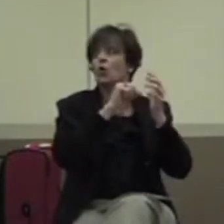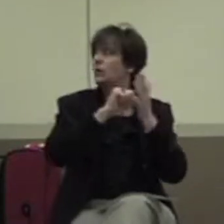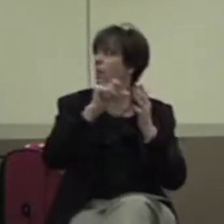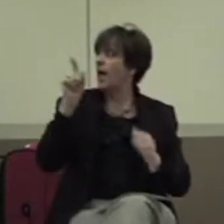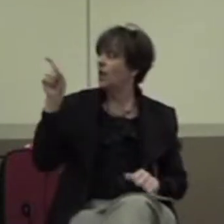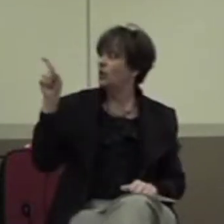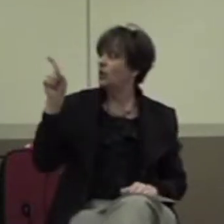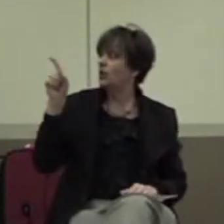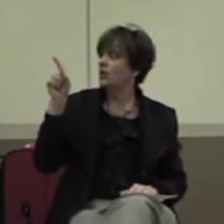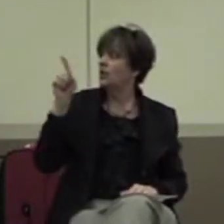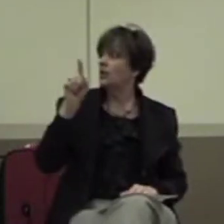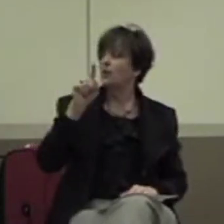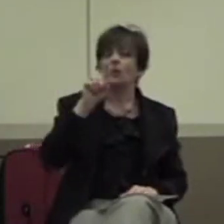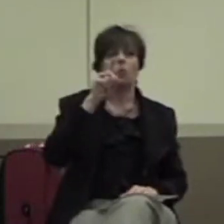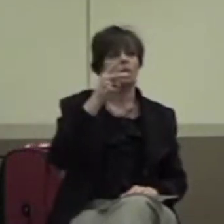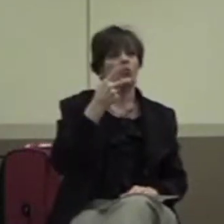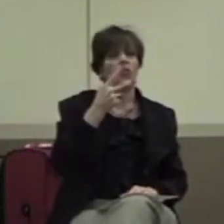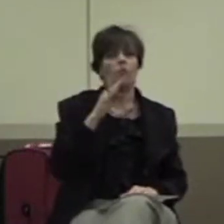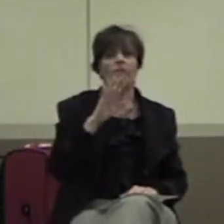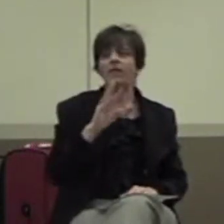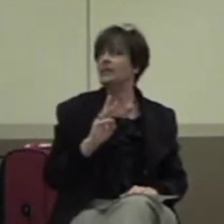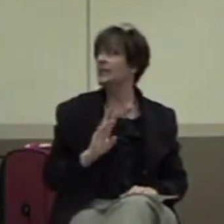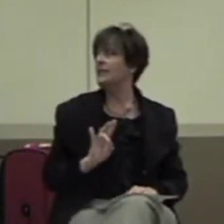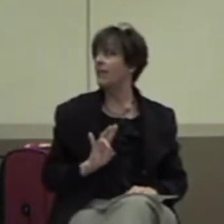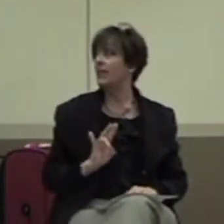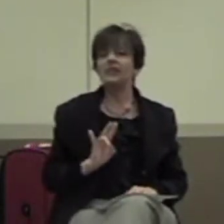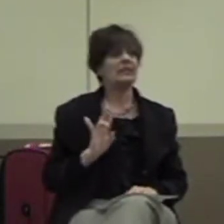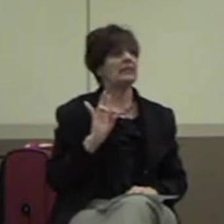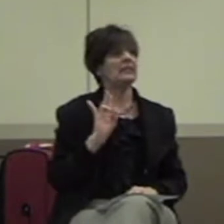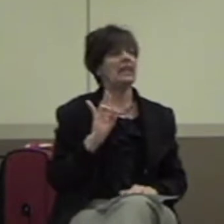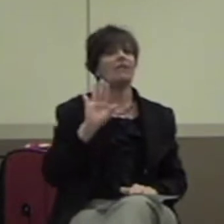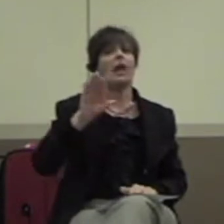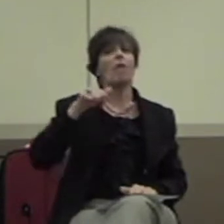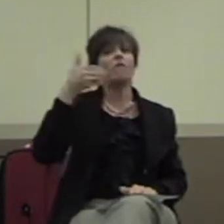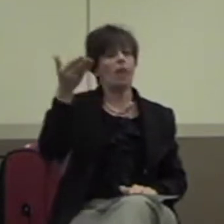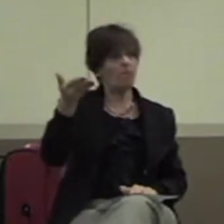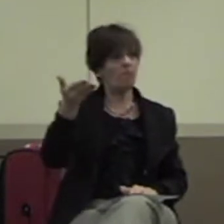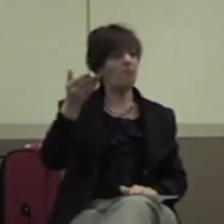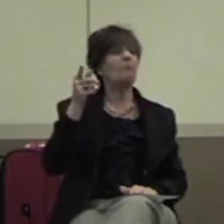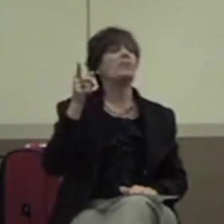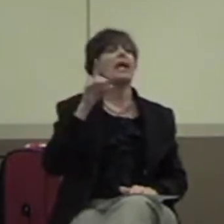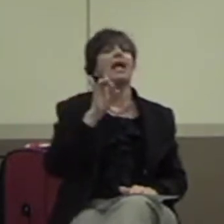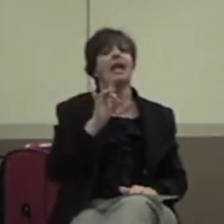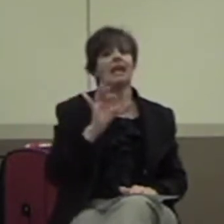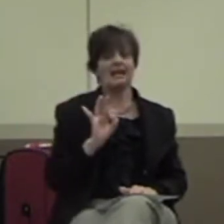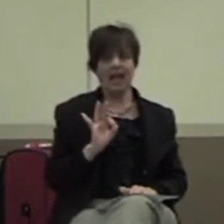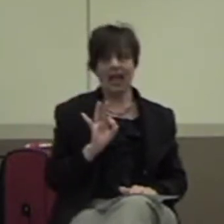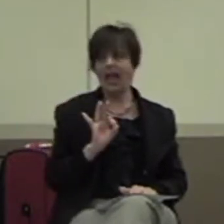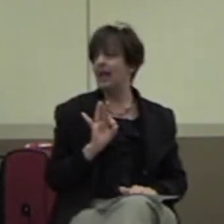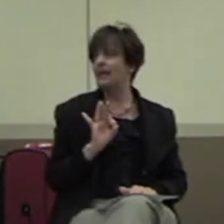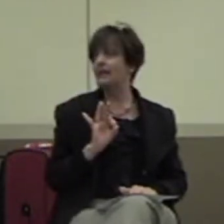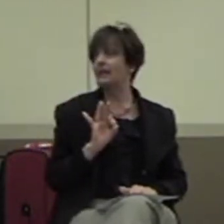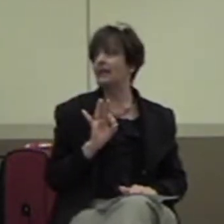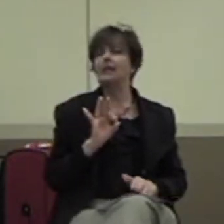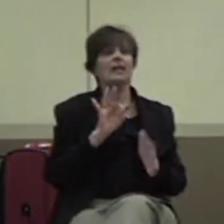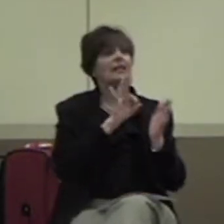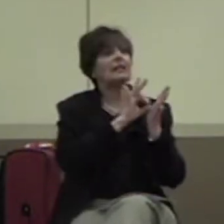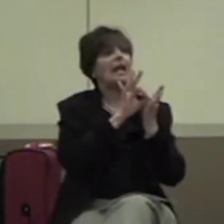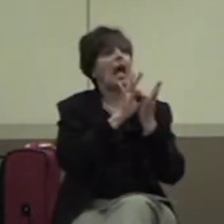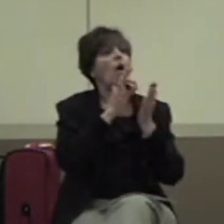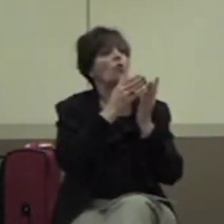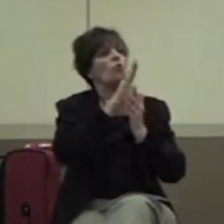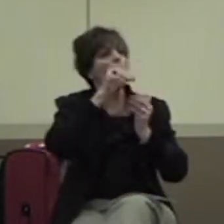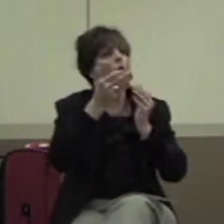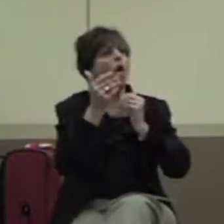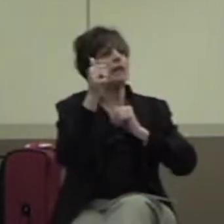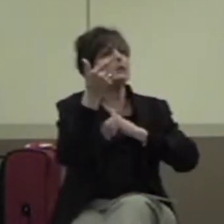1, 2, 3, 4, 5, 6, 7. Flip to the next page, 8, 9. Count through